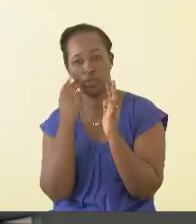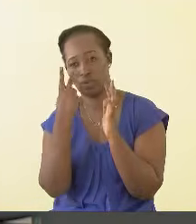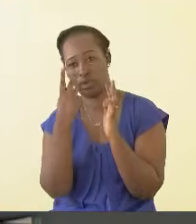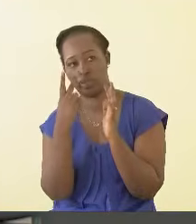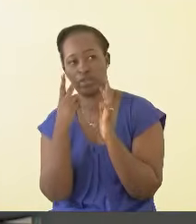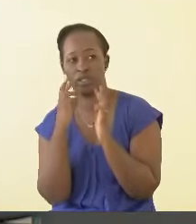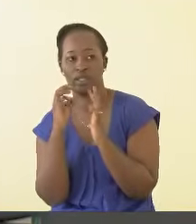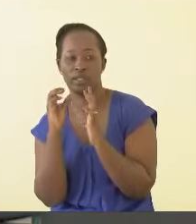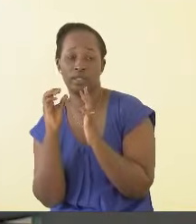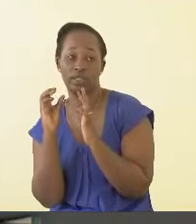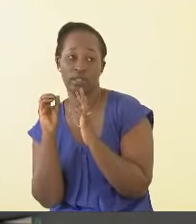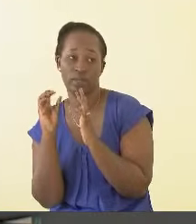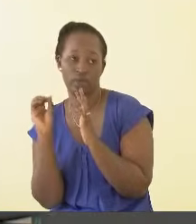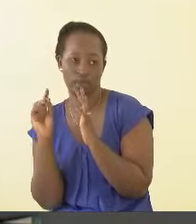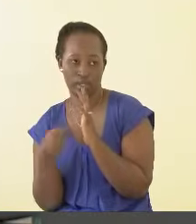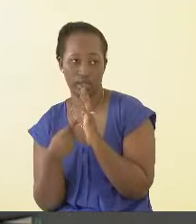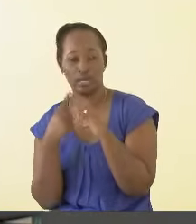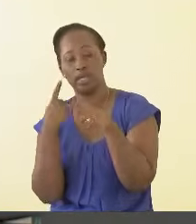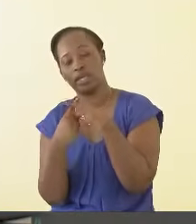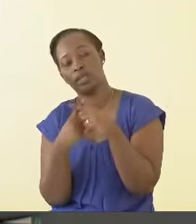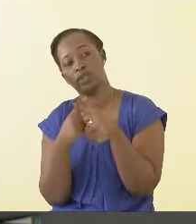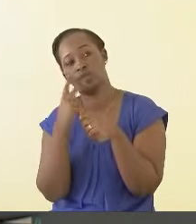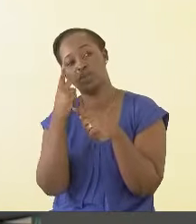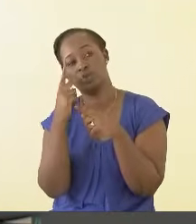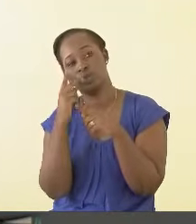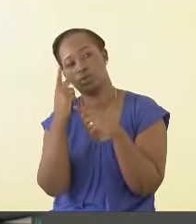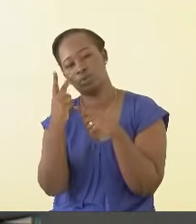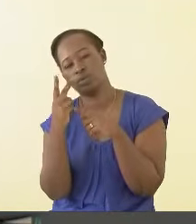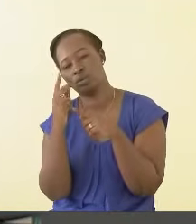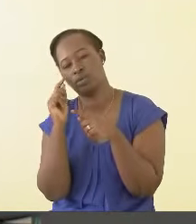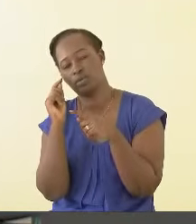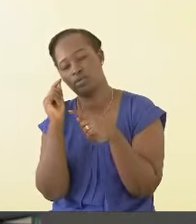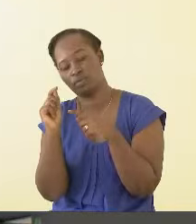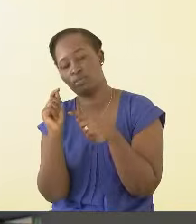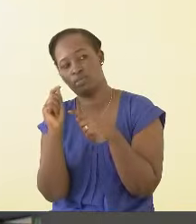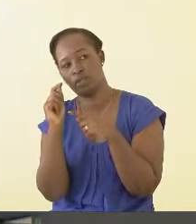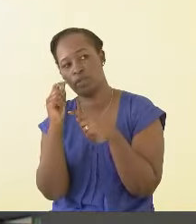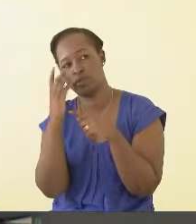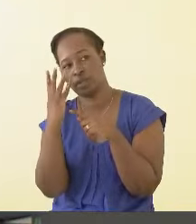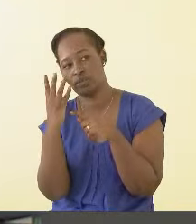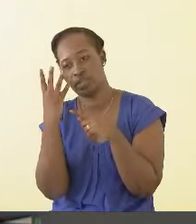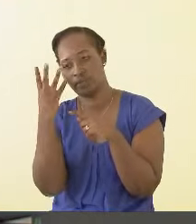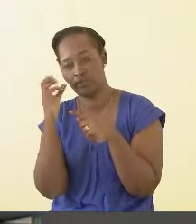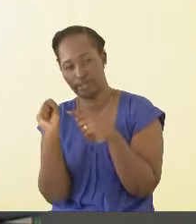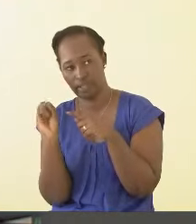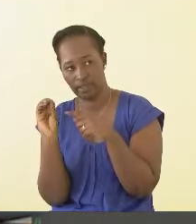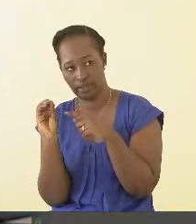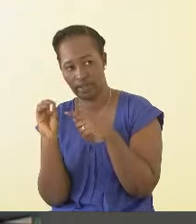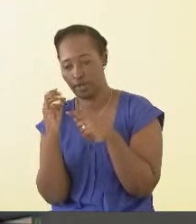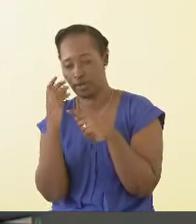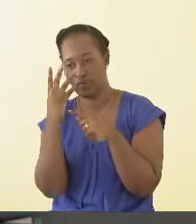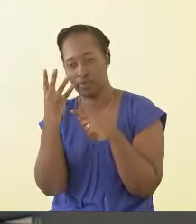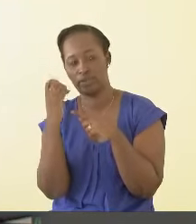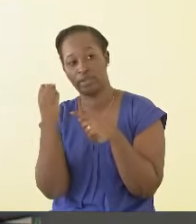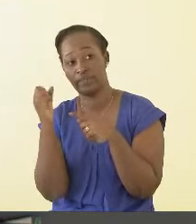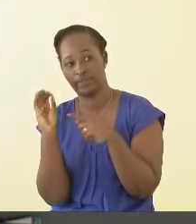2,200,000. When you add this, you will get 2,450,000. 250,000.